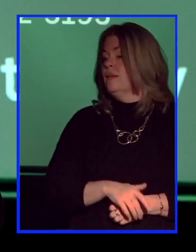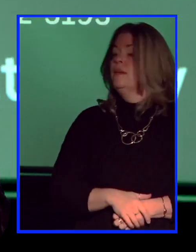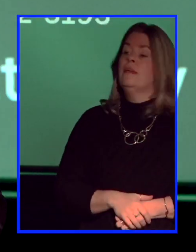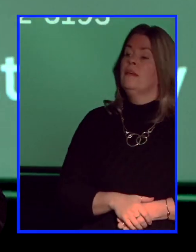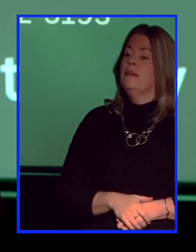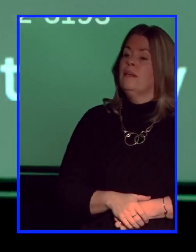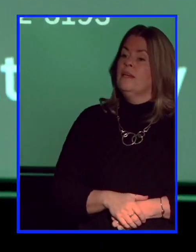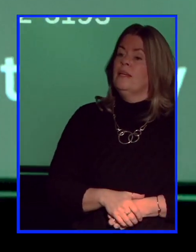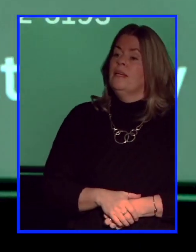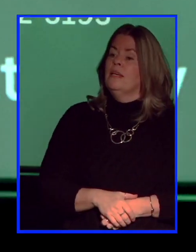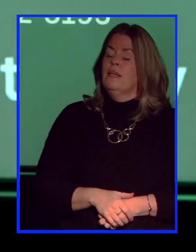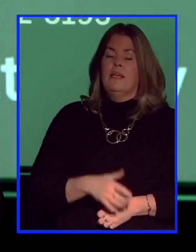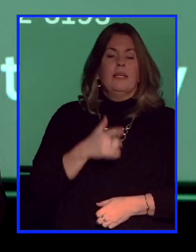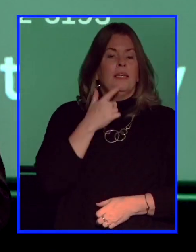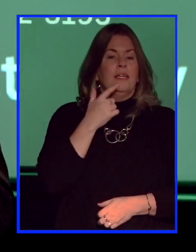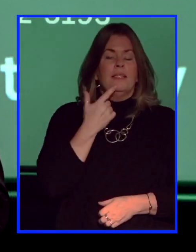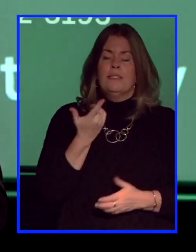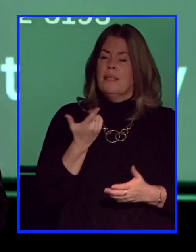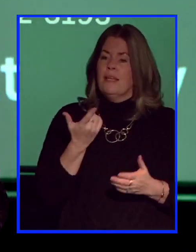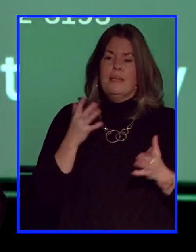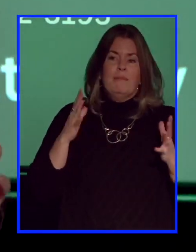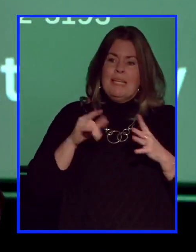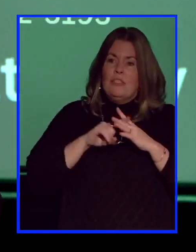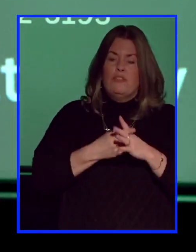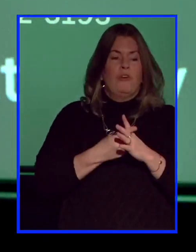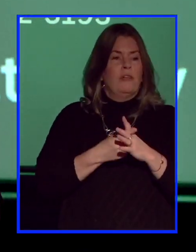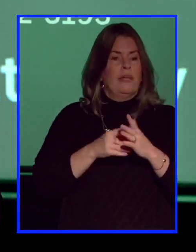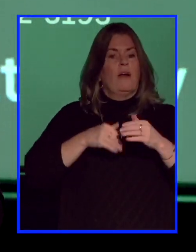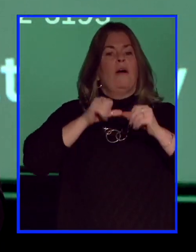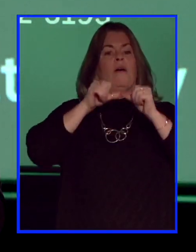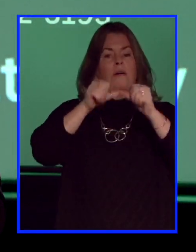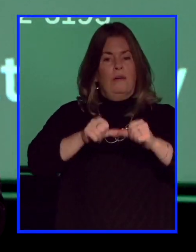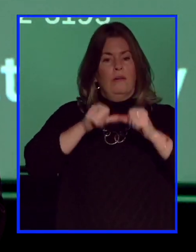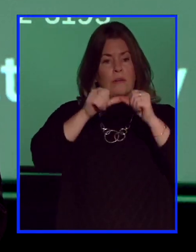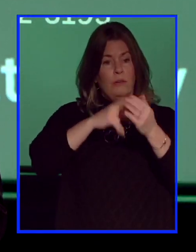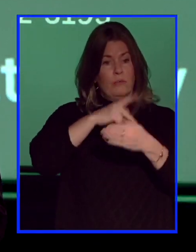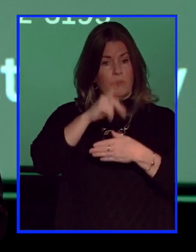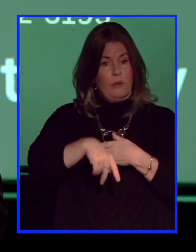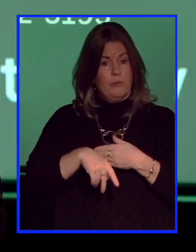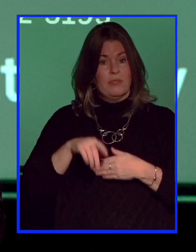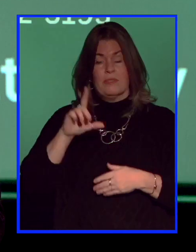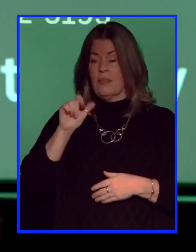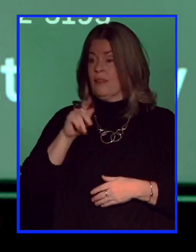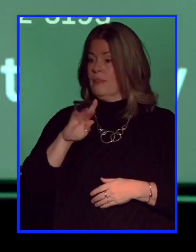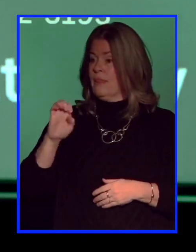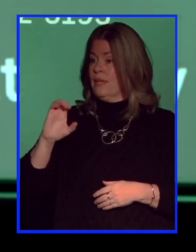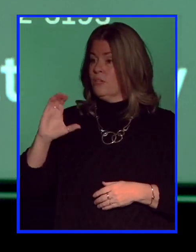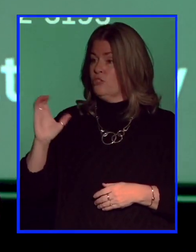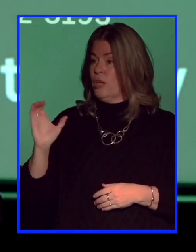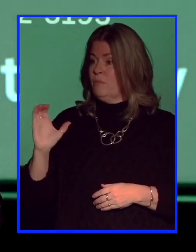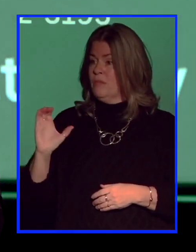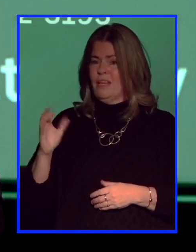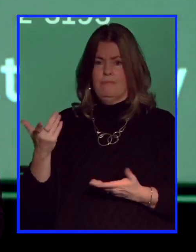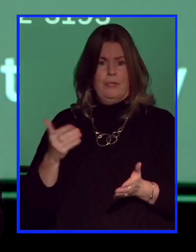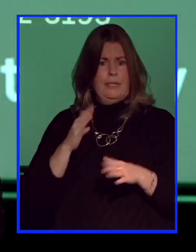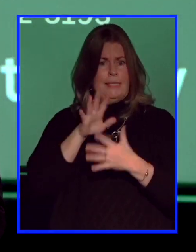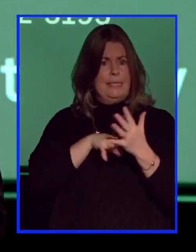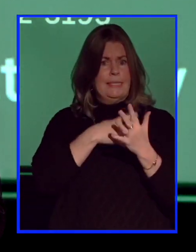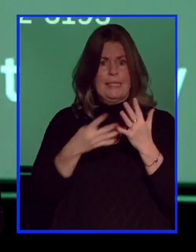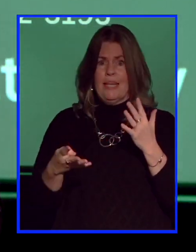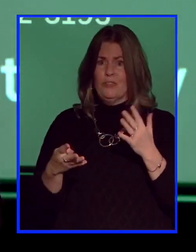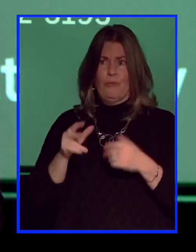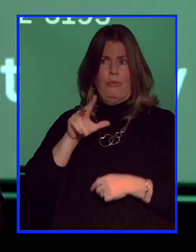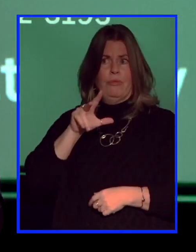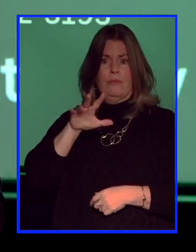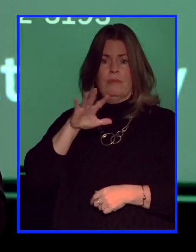into ongoing programs. Lake Champlain, for instance, you know, that's scheduled to get $35 million for cleanup in